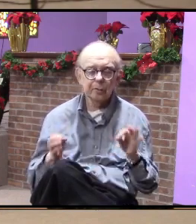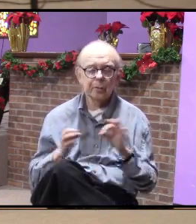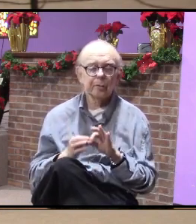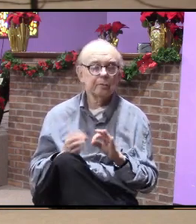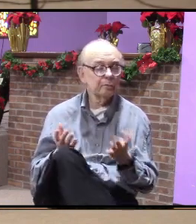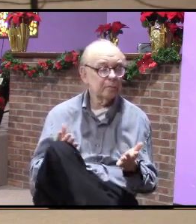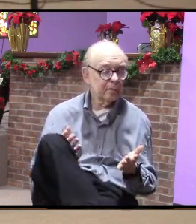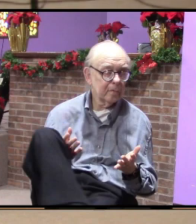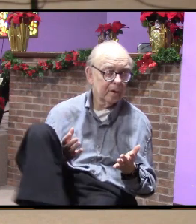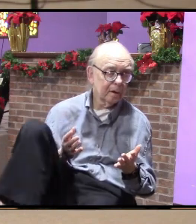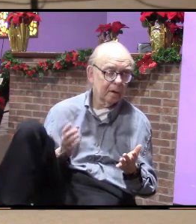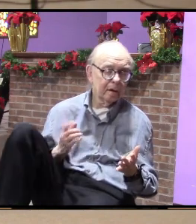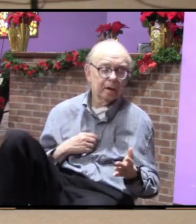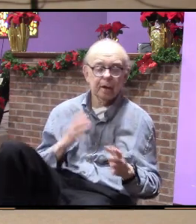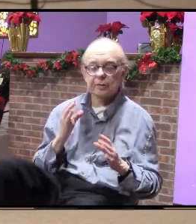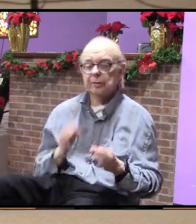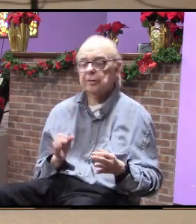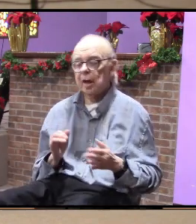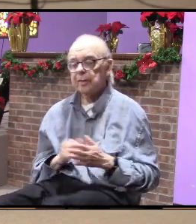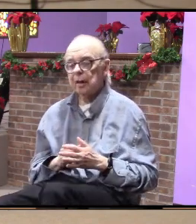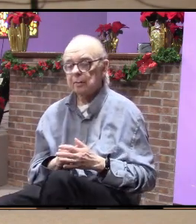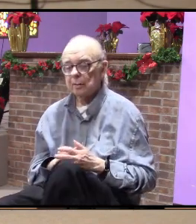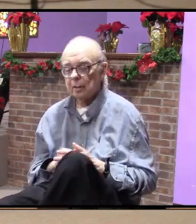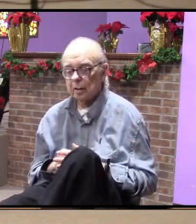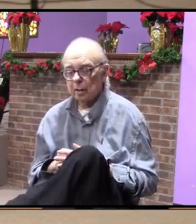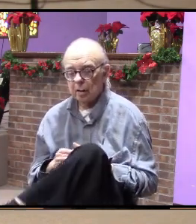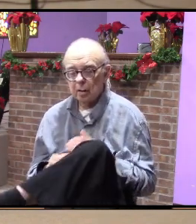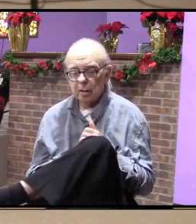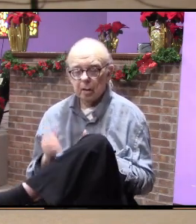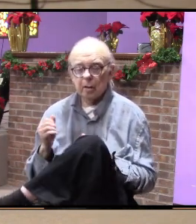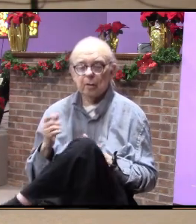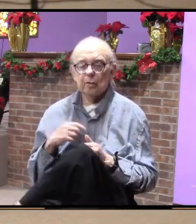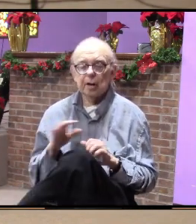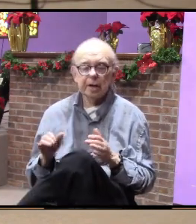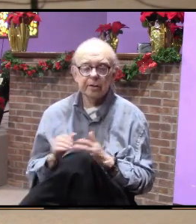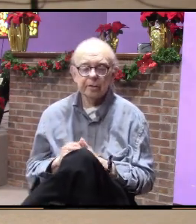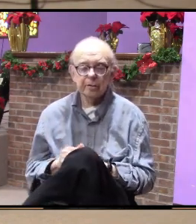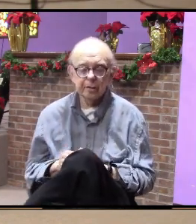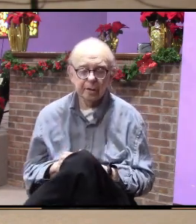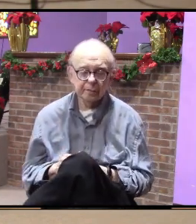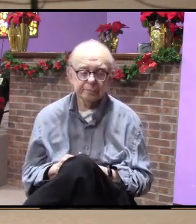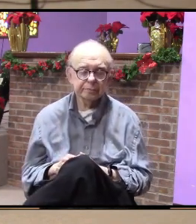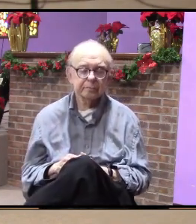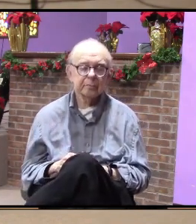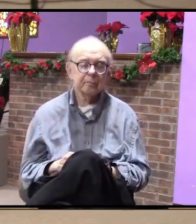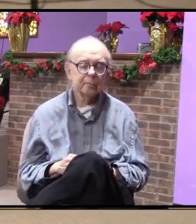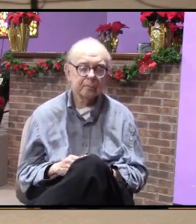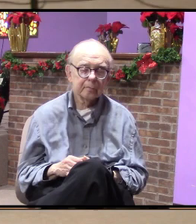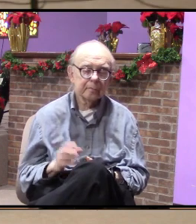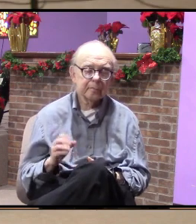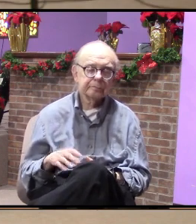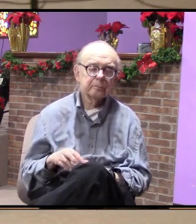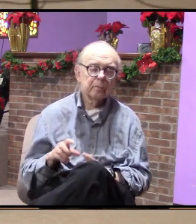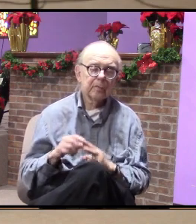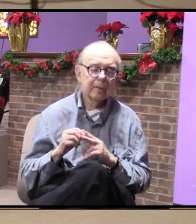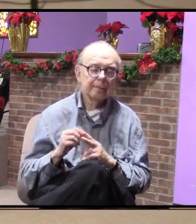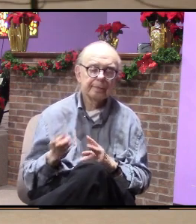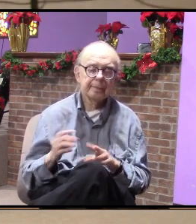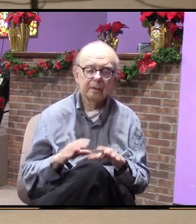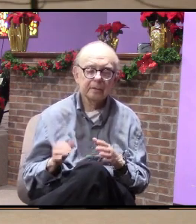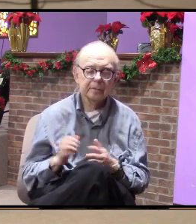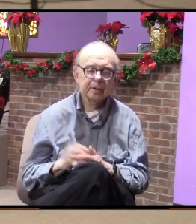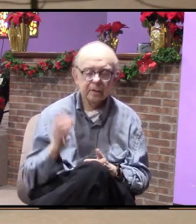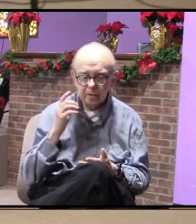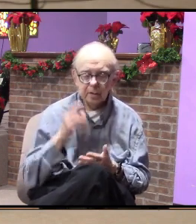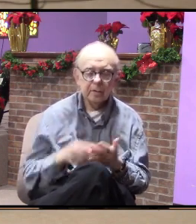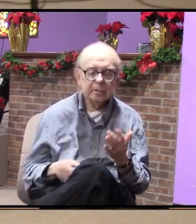important? You have to decide. Which one do I need to do? Okay? So you pick that one, you do it, and